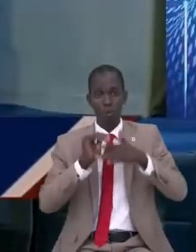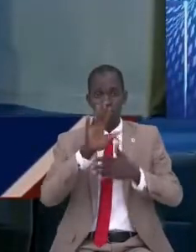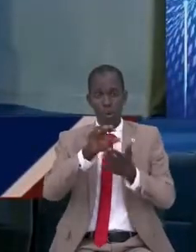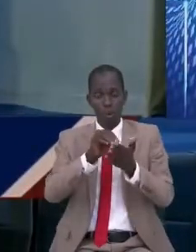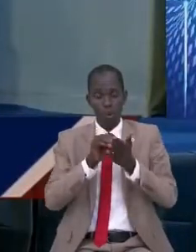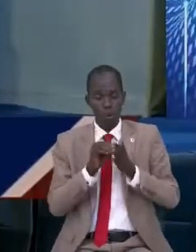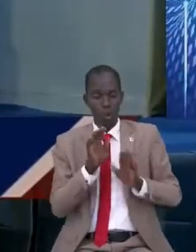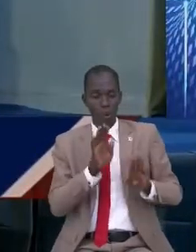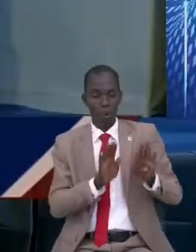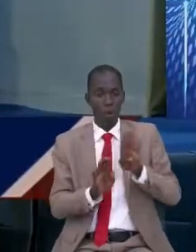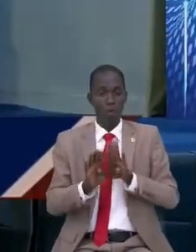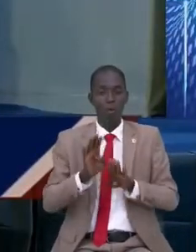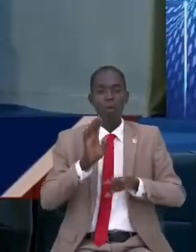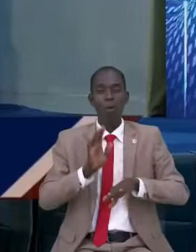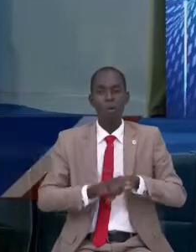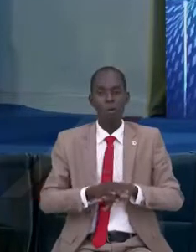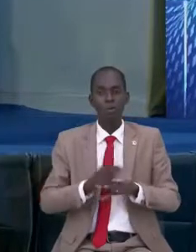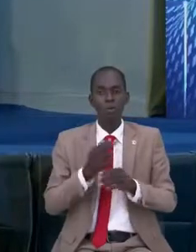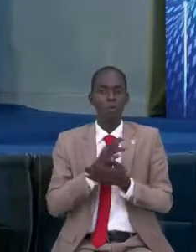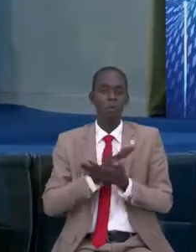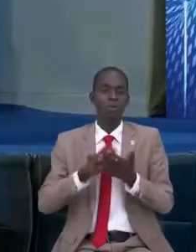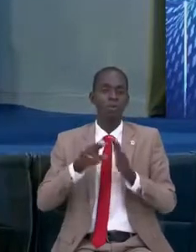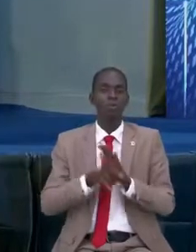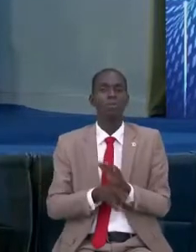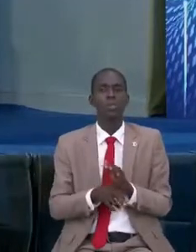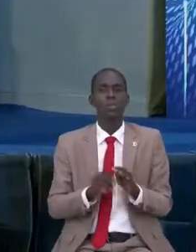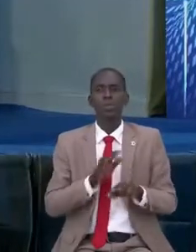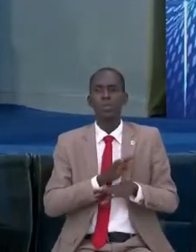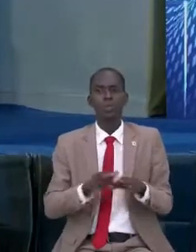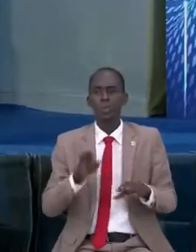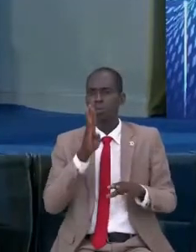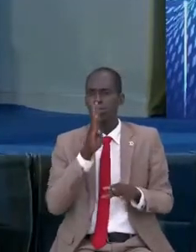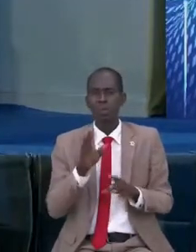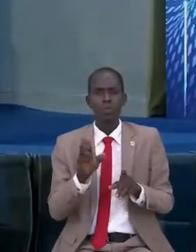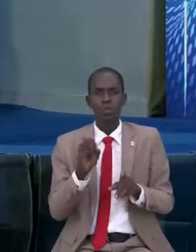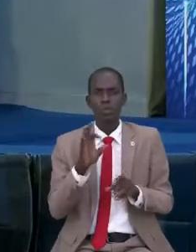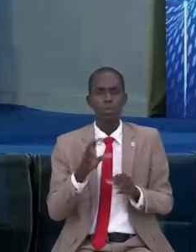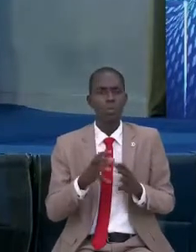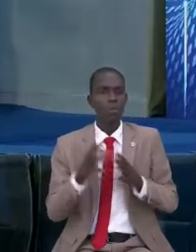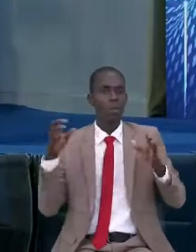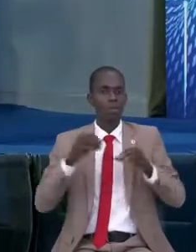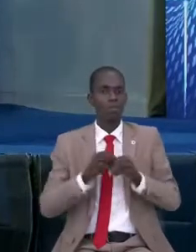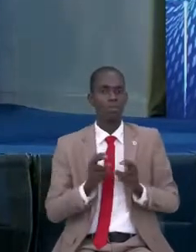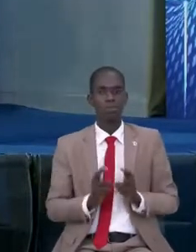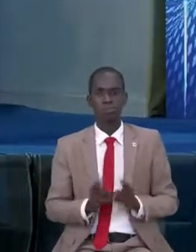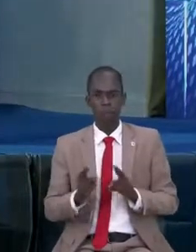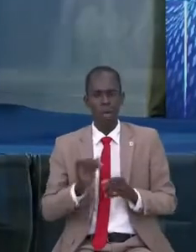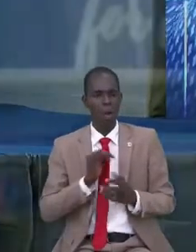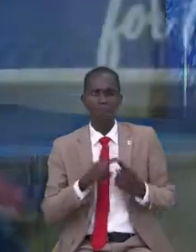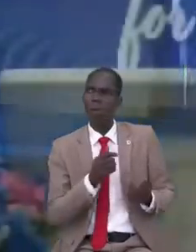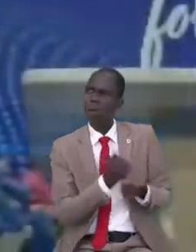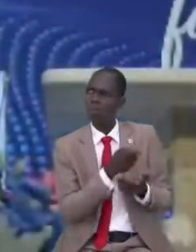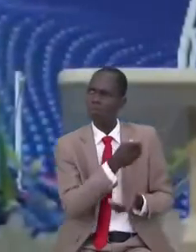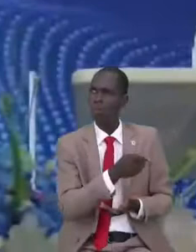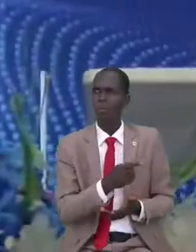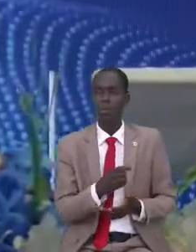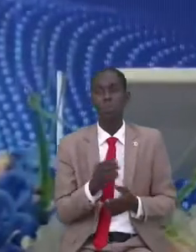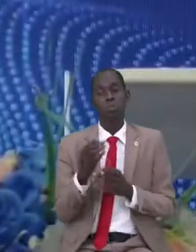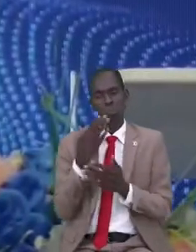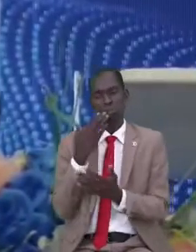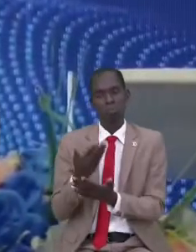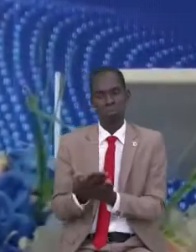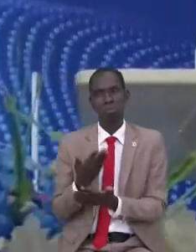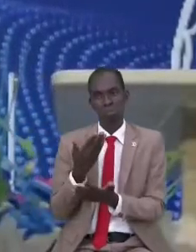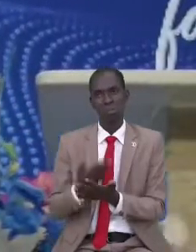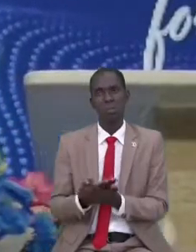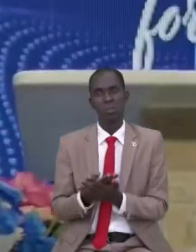behavior on holiness. Don't be too much in a hurry. I want to help him. It's all right.